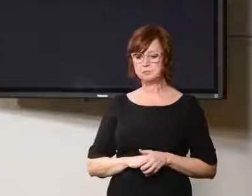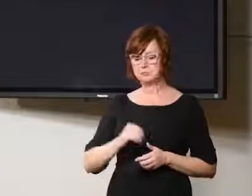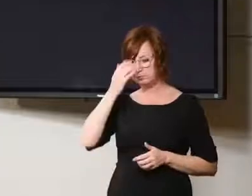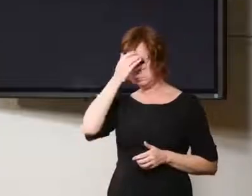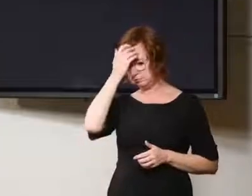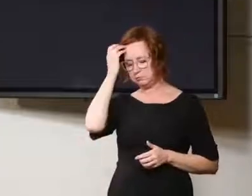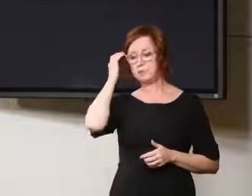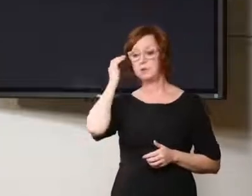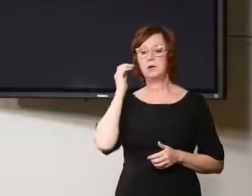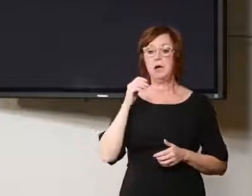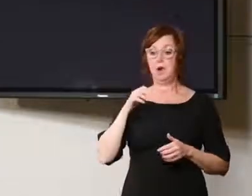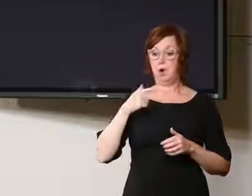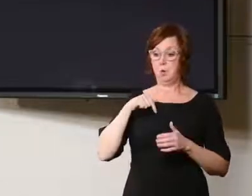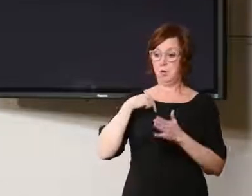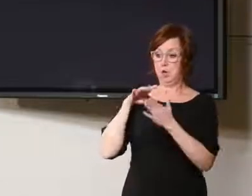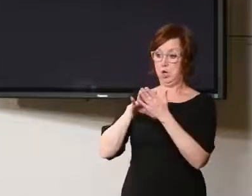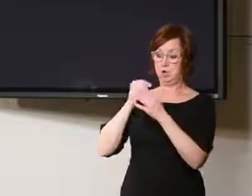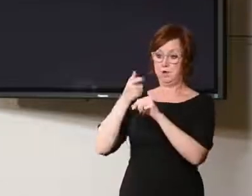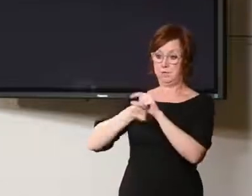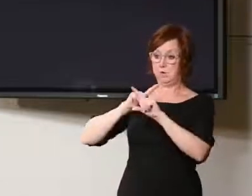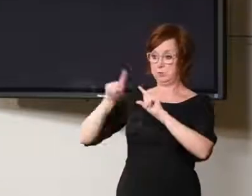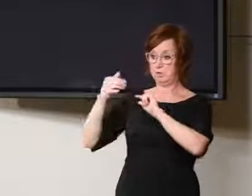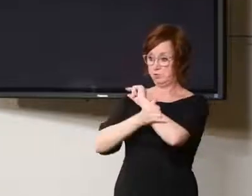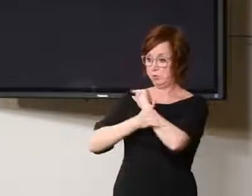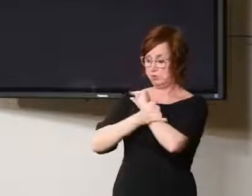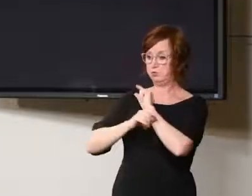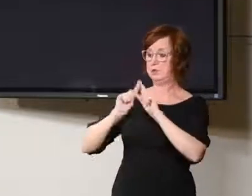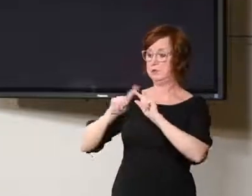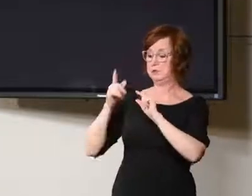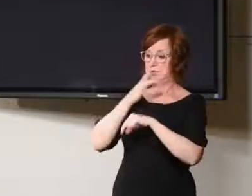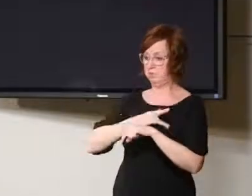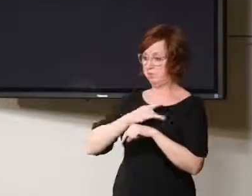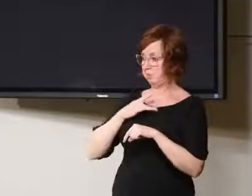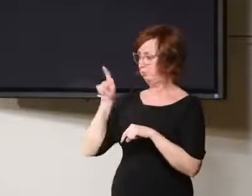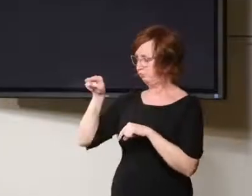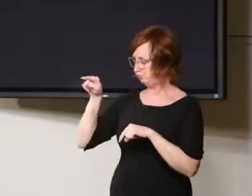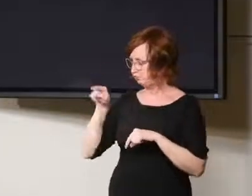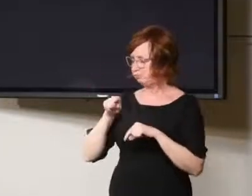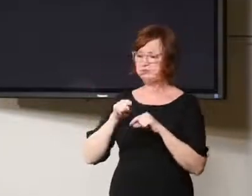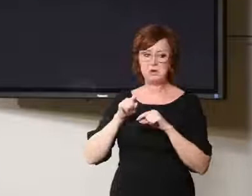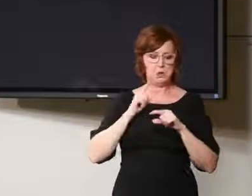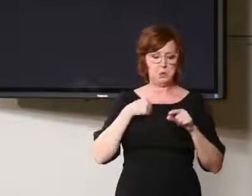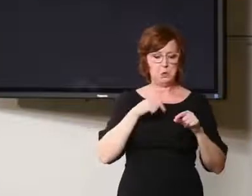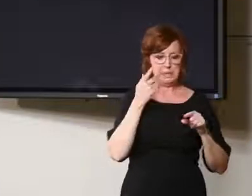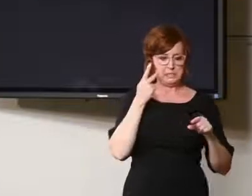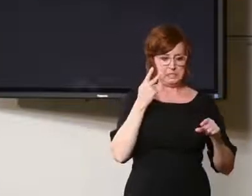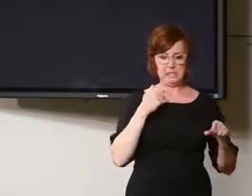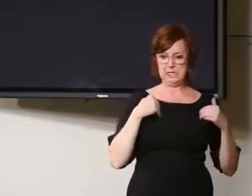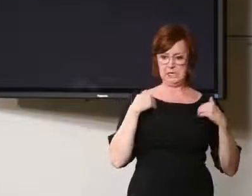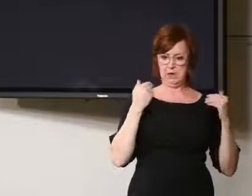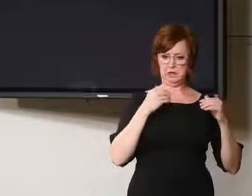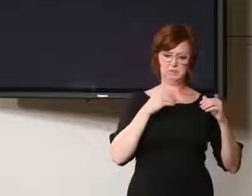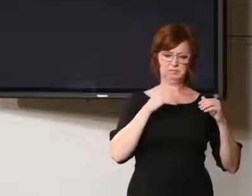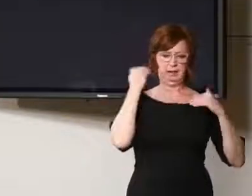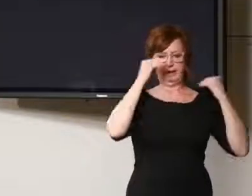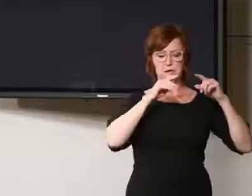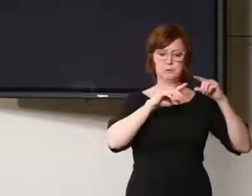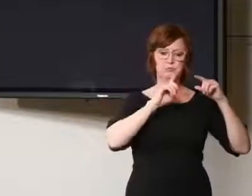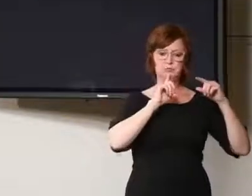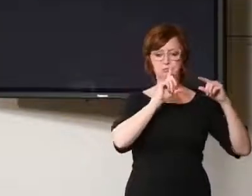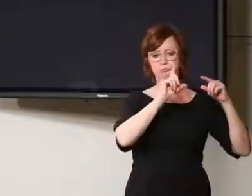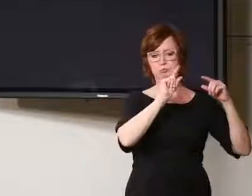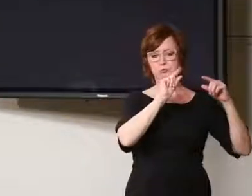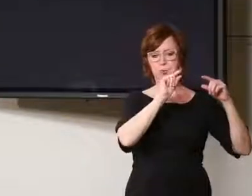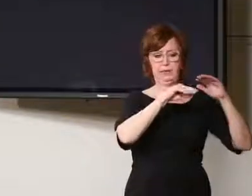young adults and children may be mildly symptomatic or asymptomatic. Older adults, especially with underlying